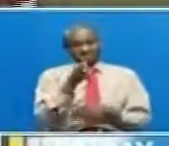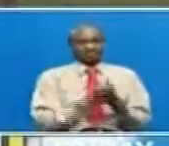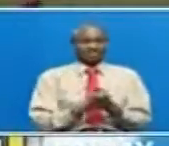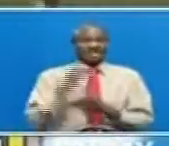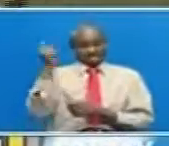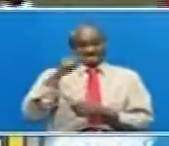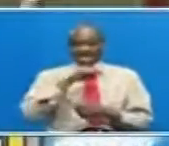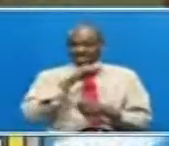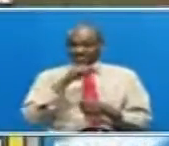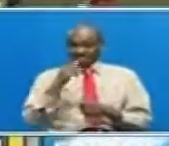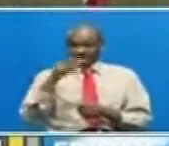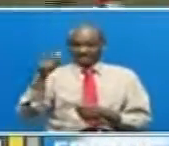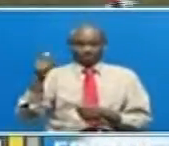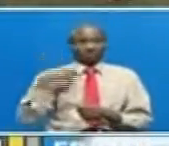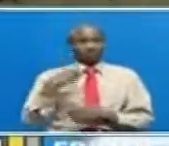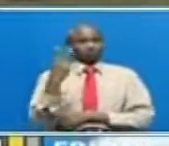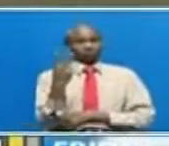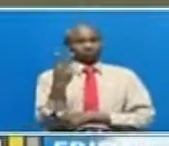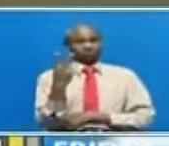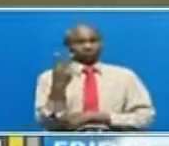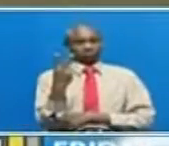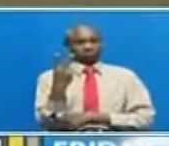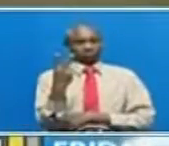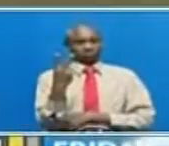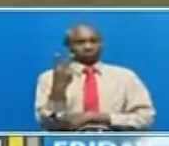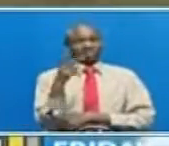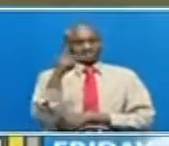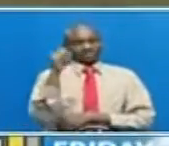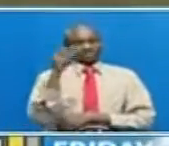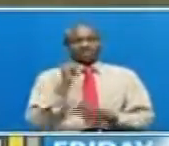Kenya Harlequins has 2. Robinson Okenye, KTN Sports.